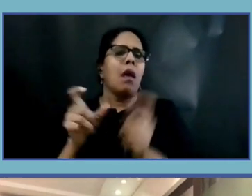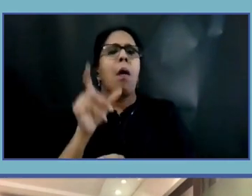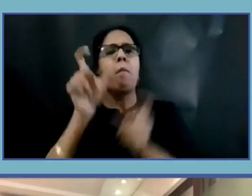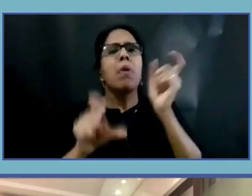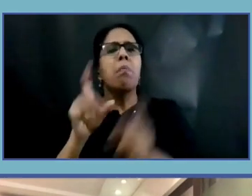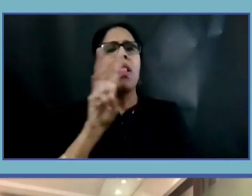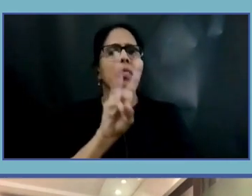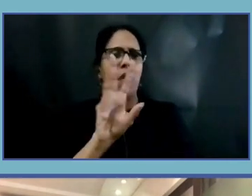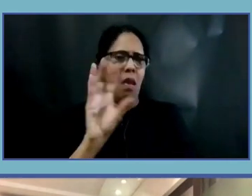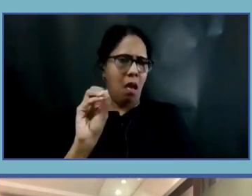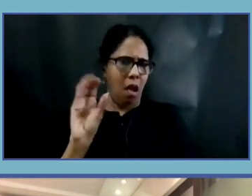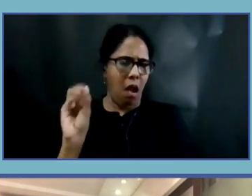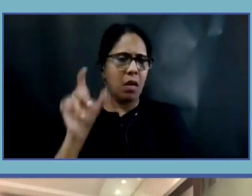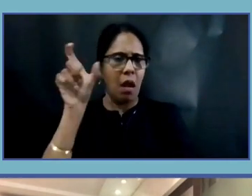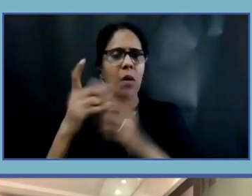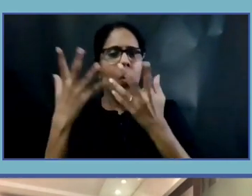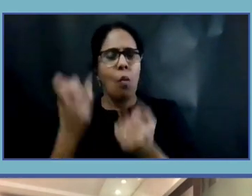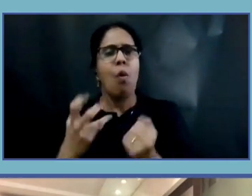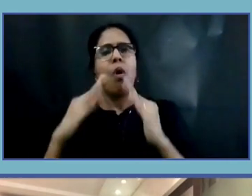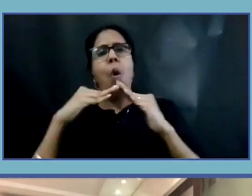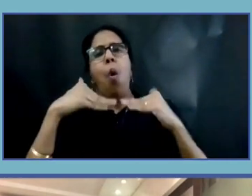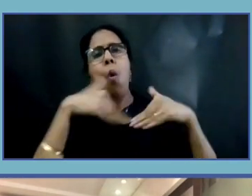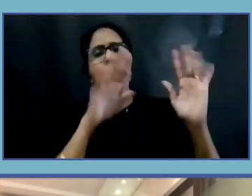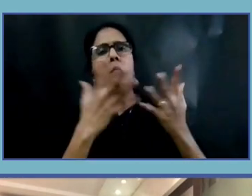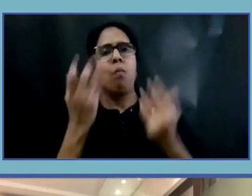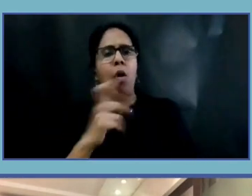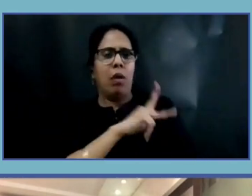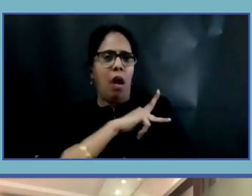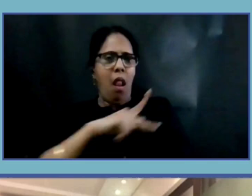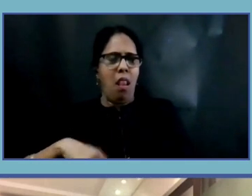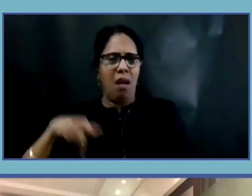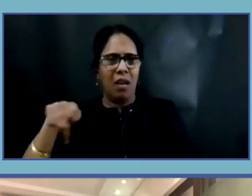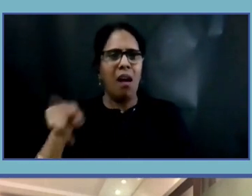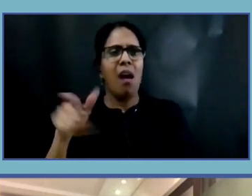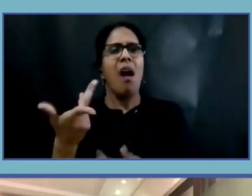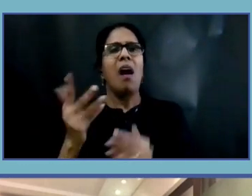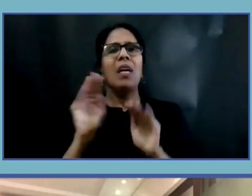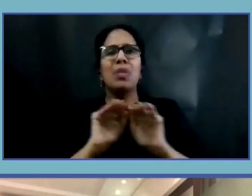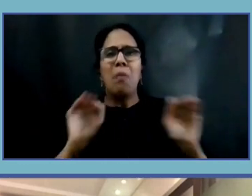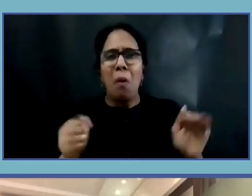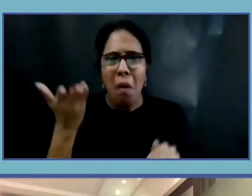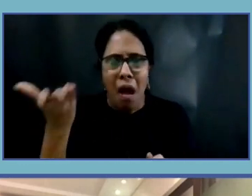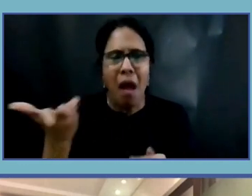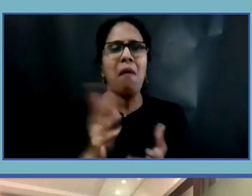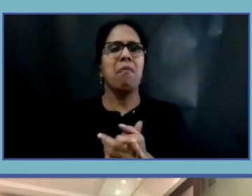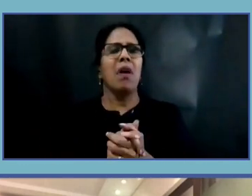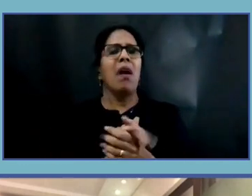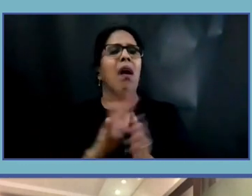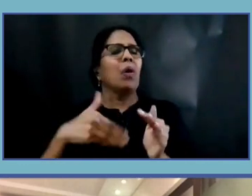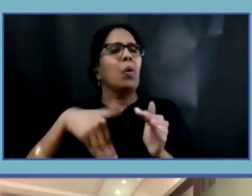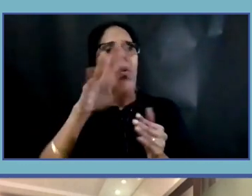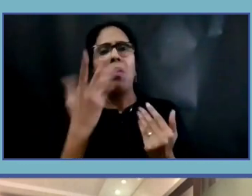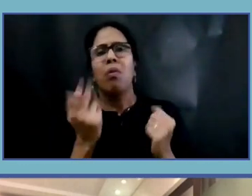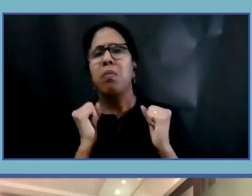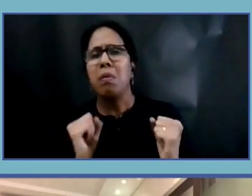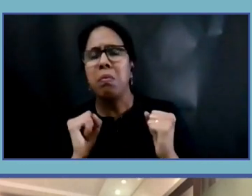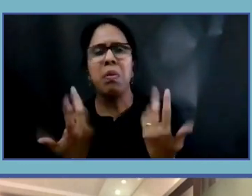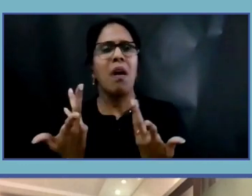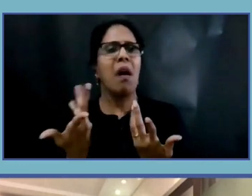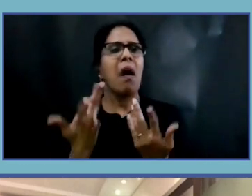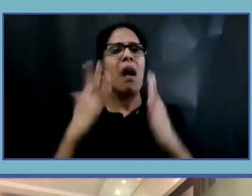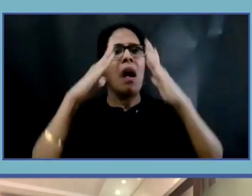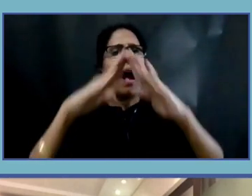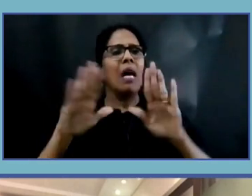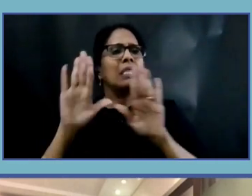to Karnataka. They didn't have any means, and little kids with them, hungry, no place to stay,